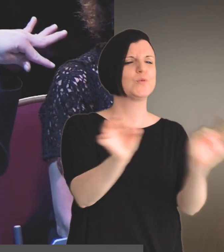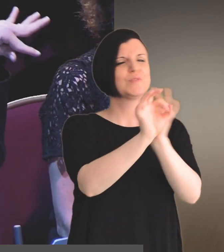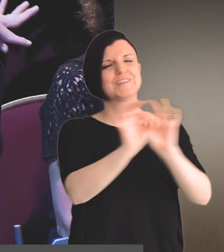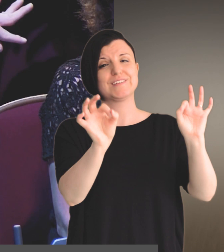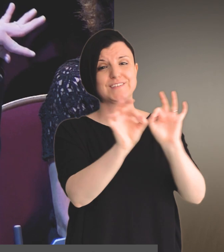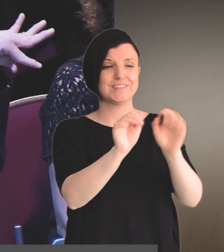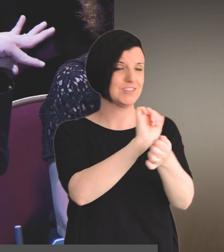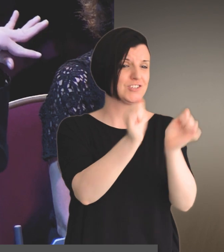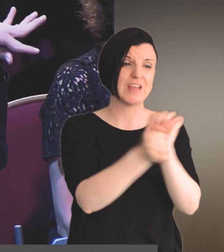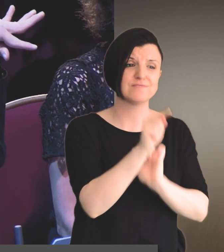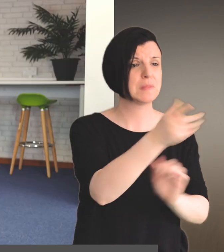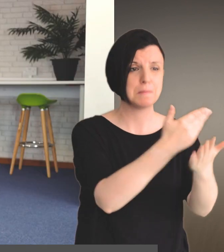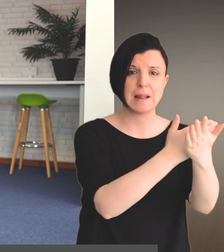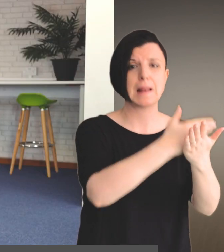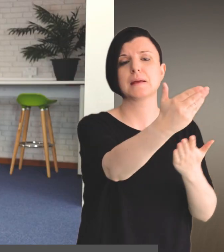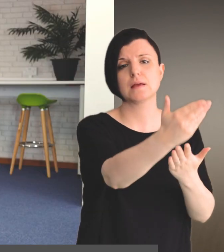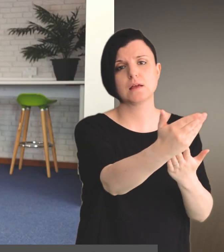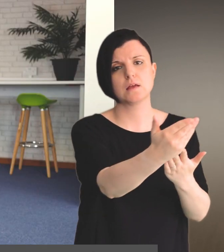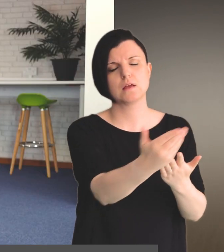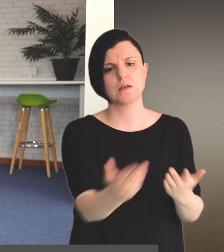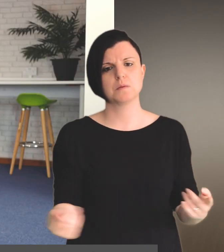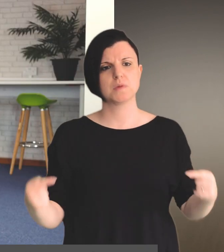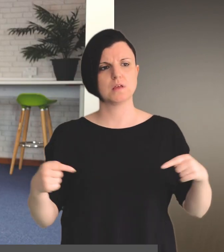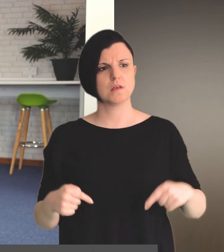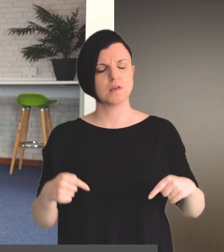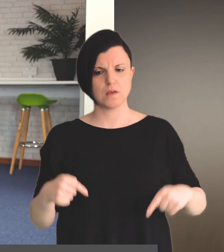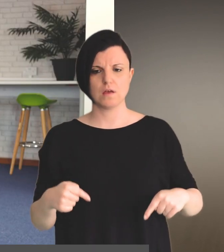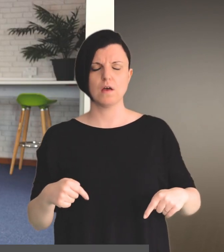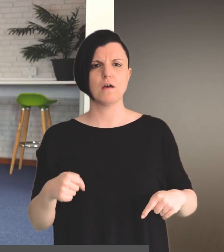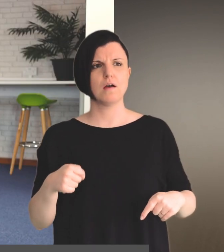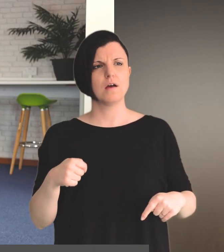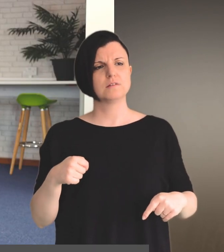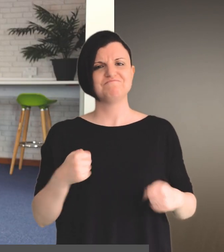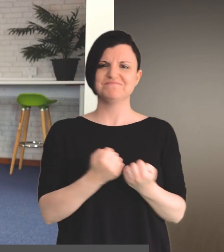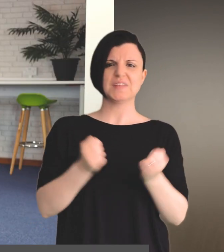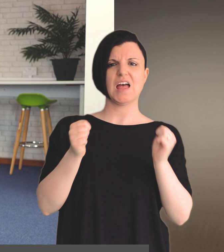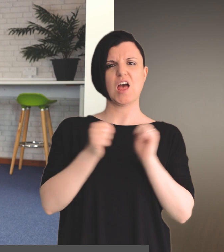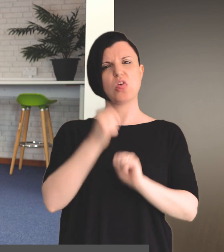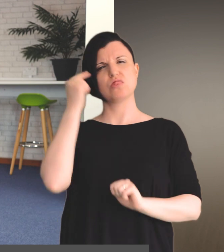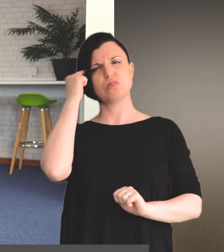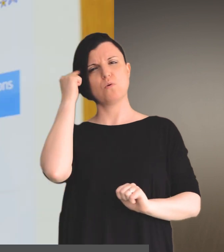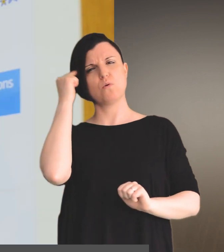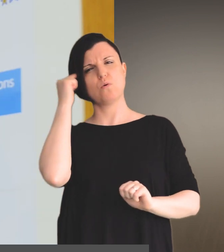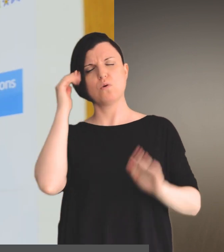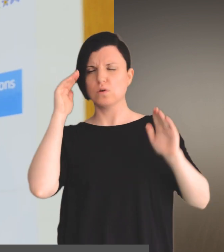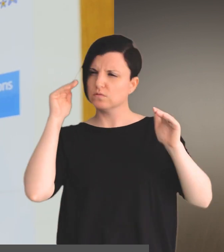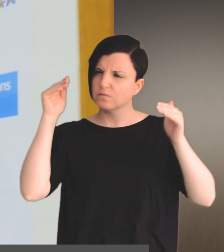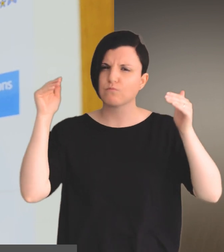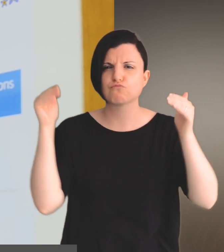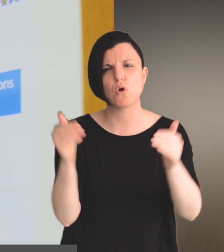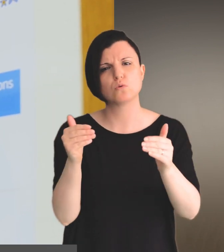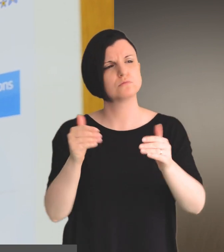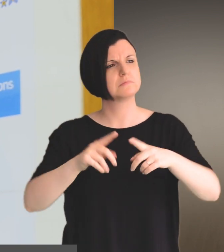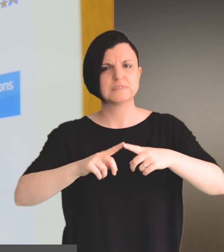amazing musicians that we're working with, but I think it has really transformed the way that we think. It transforms the way we